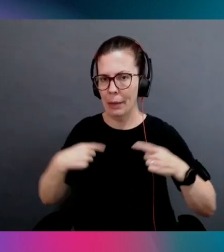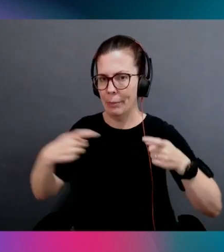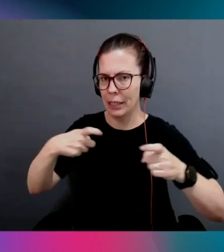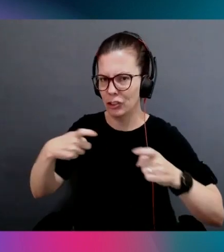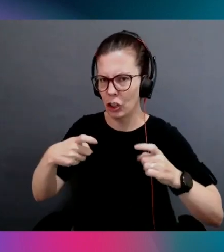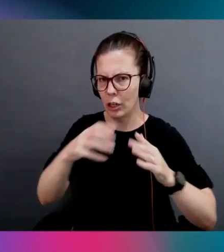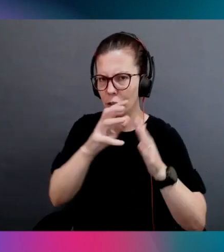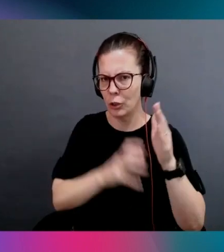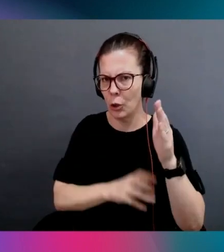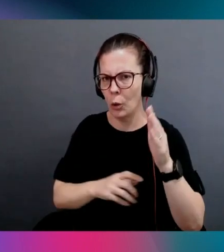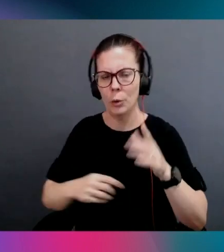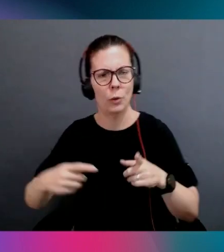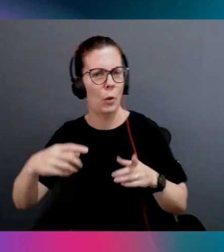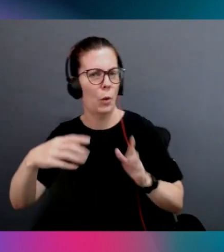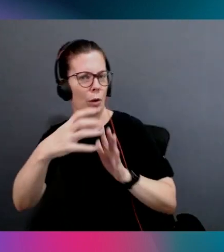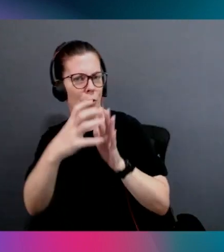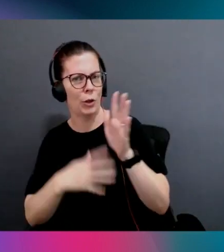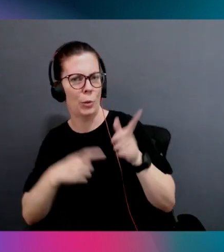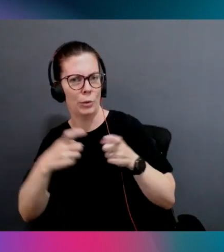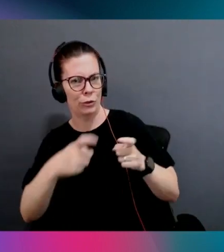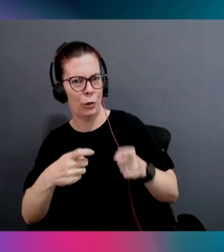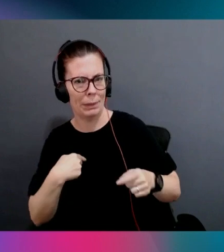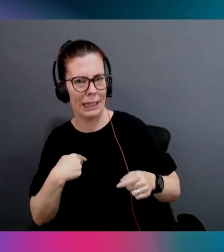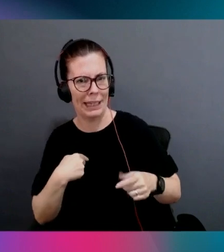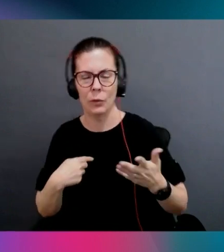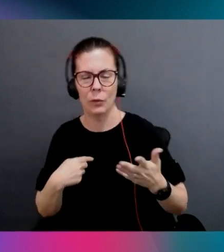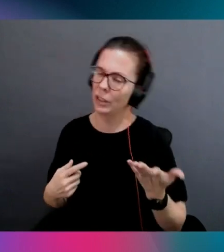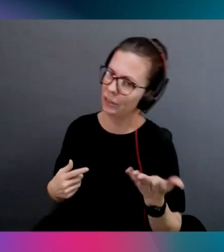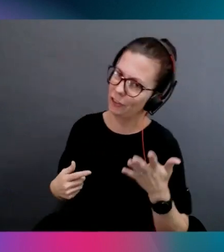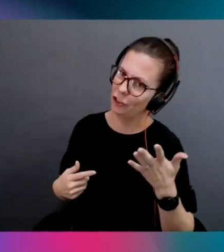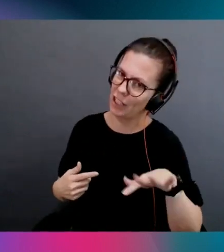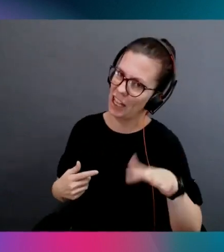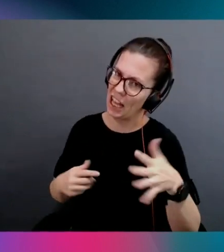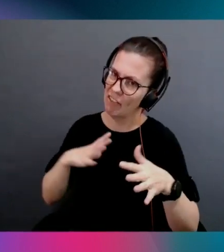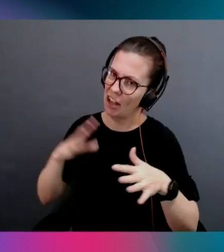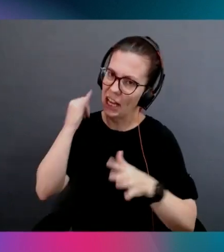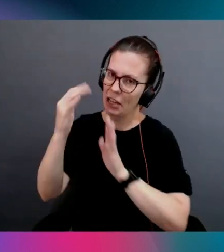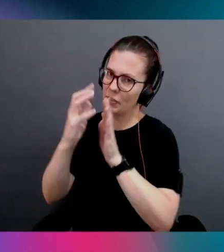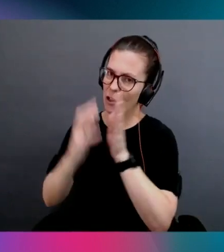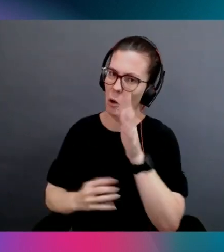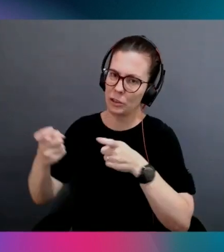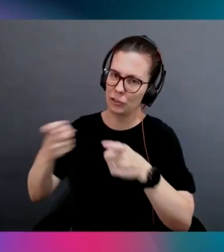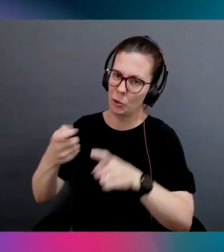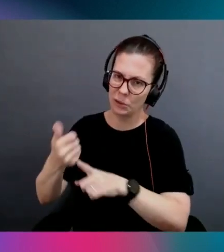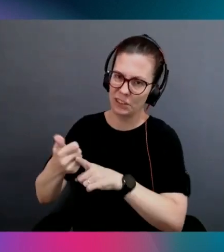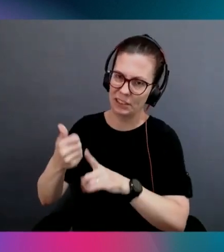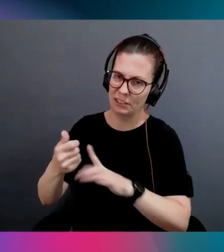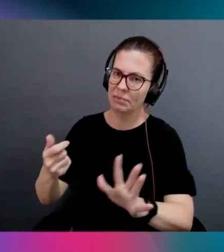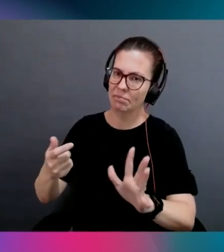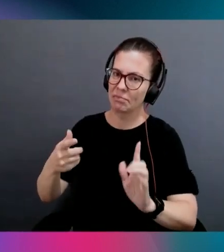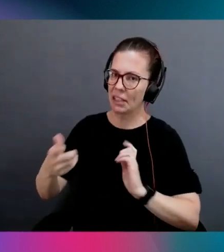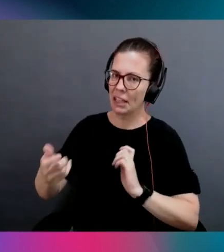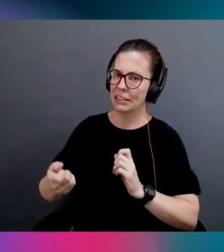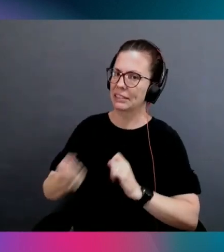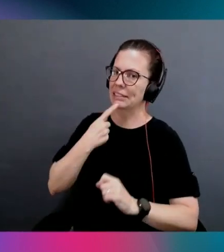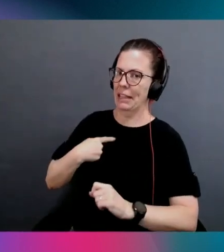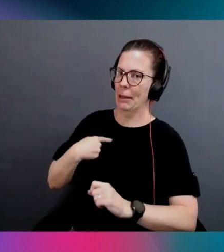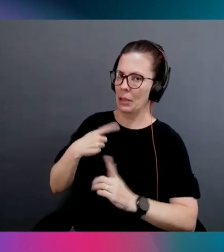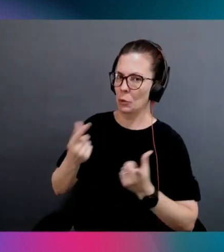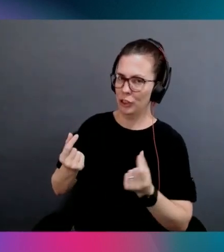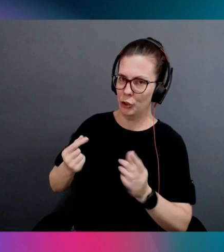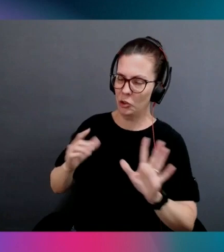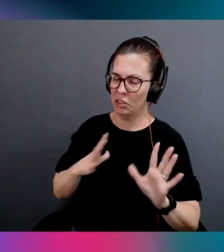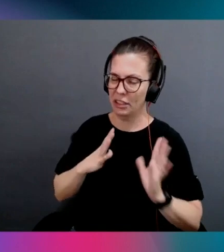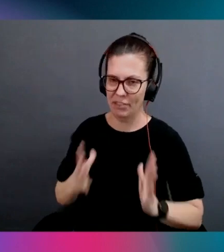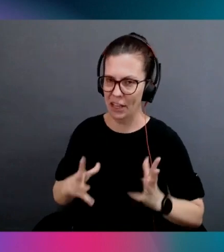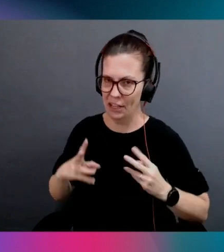the code in charge of me? Which Yeah. I'm actually kind of okay with the code being in charge of me, you know? Some of these things, I came